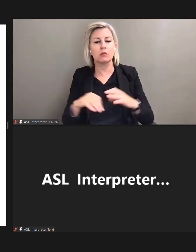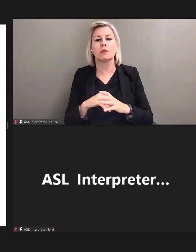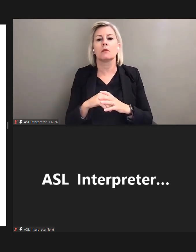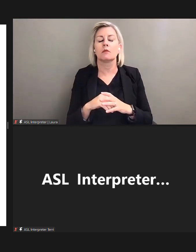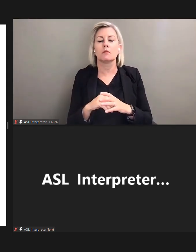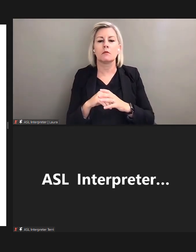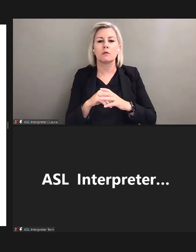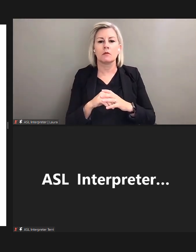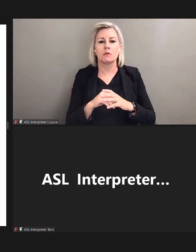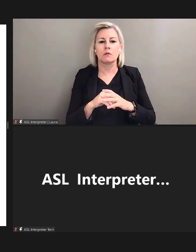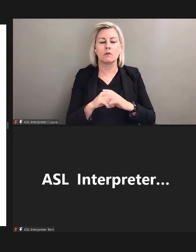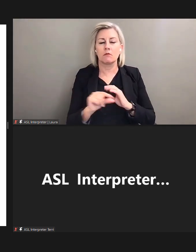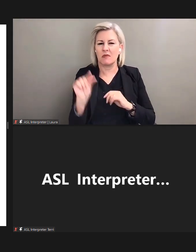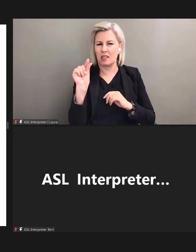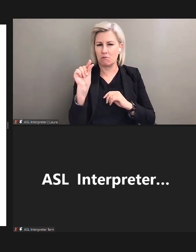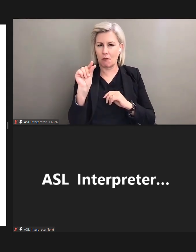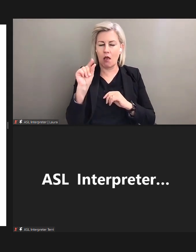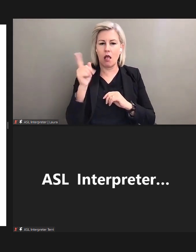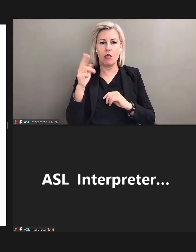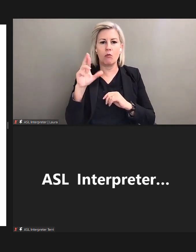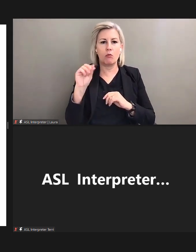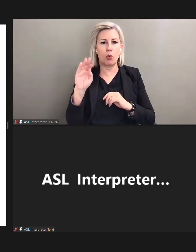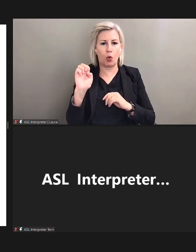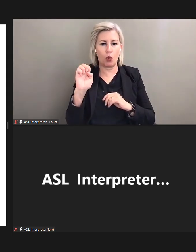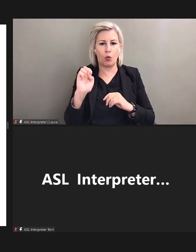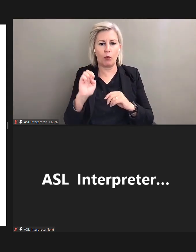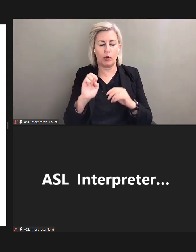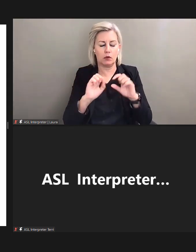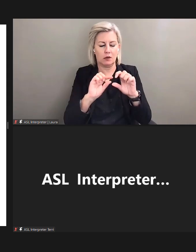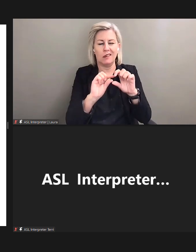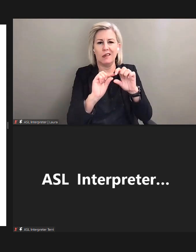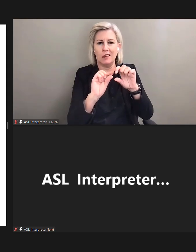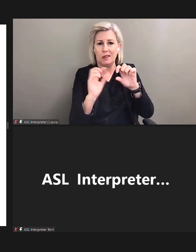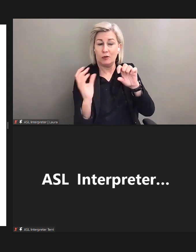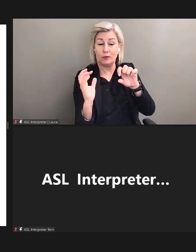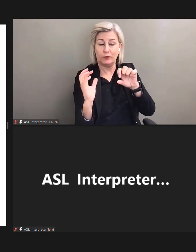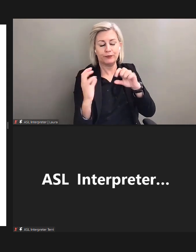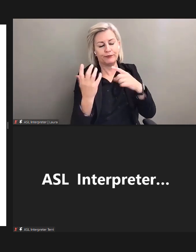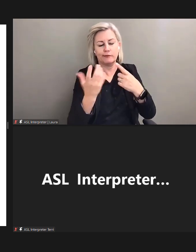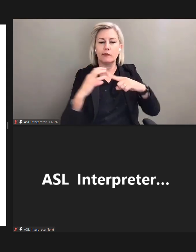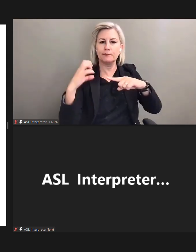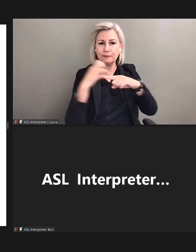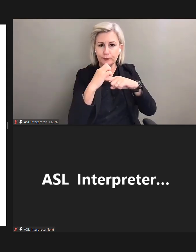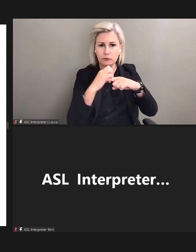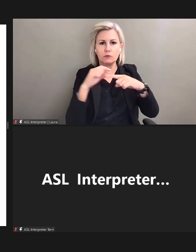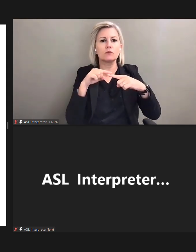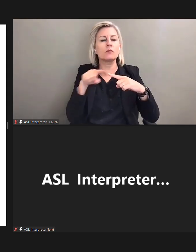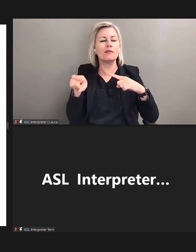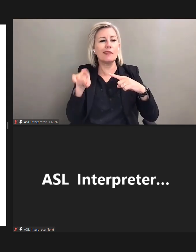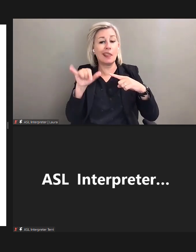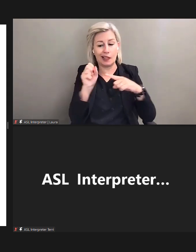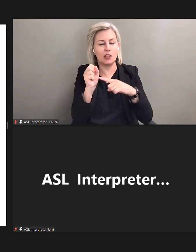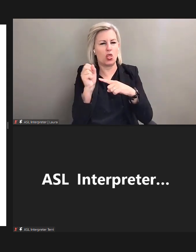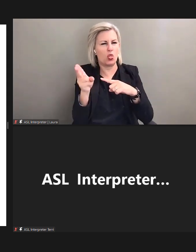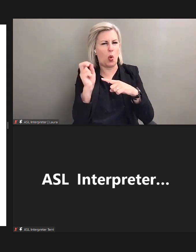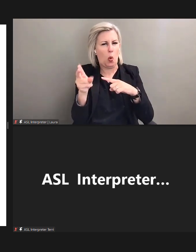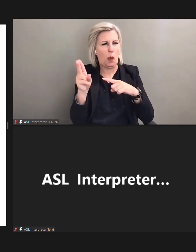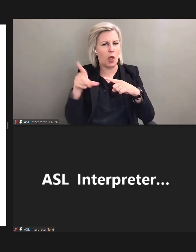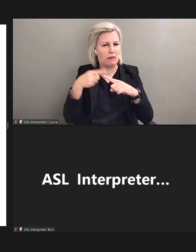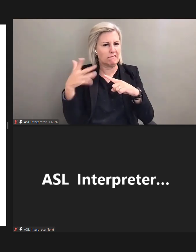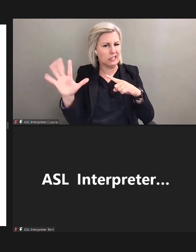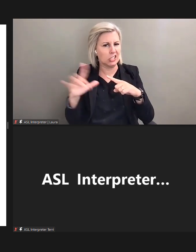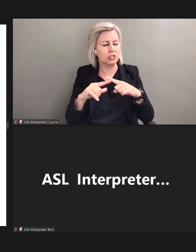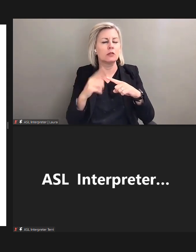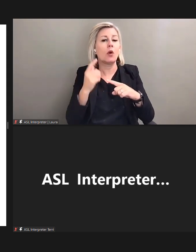then a small probe on which we've placed a disposable cover is then inserted into the child's ear